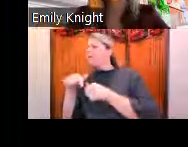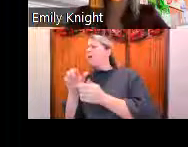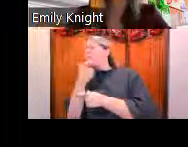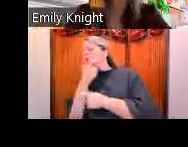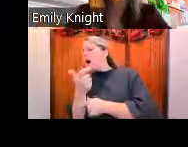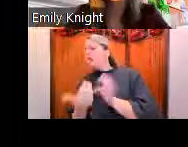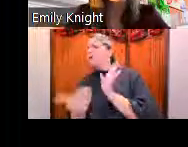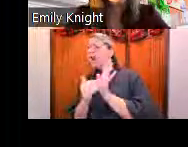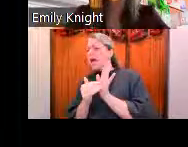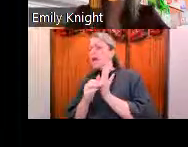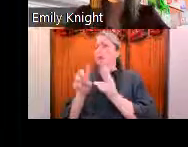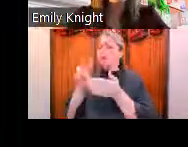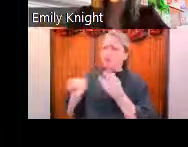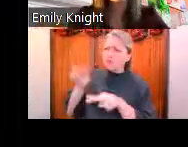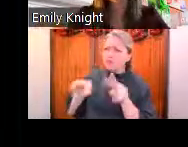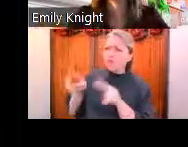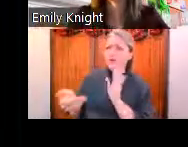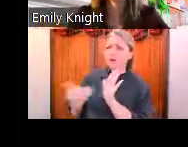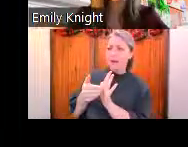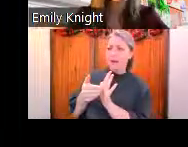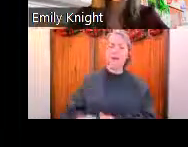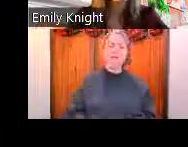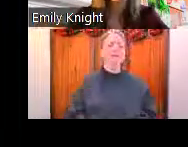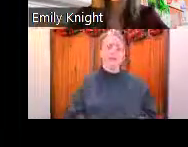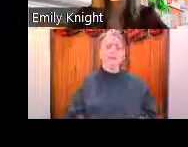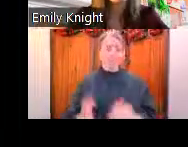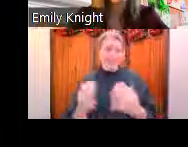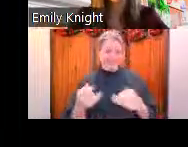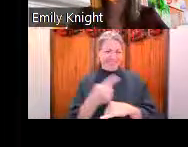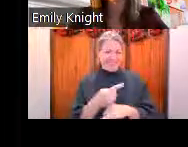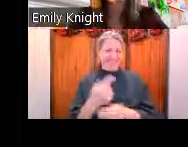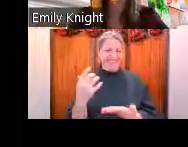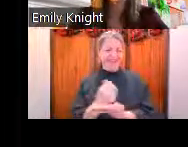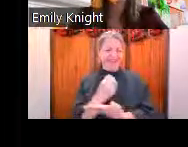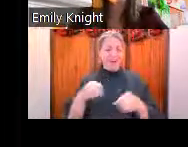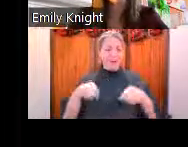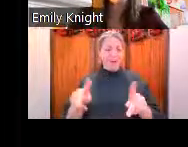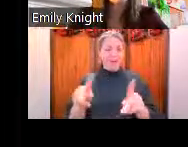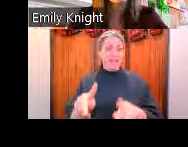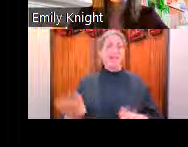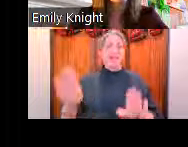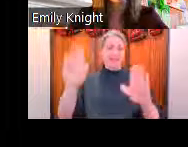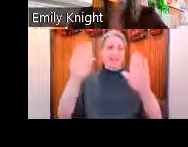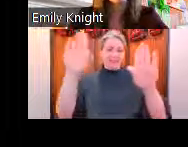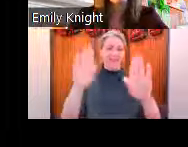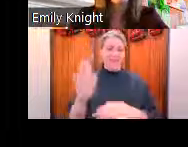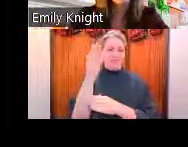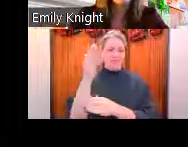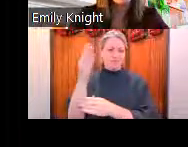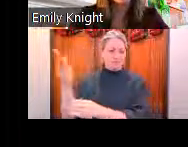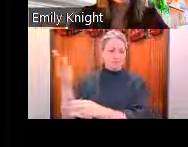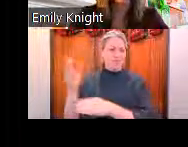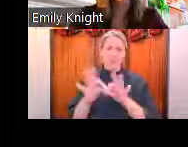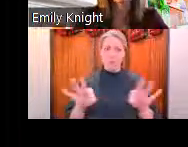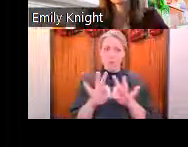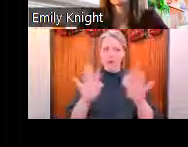want to revisit. And today we have the opportunity to hear an excellent session on a really important